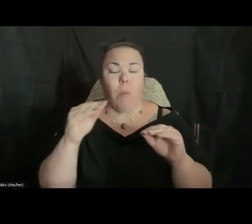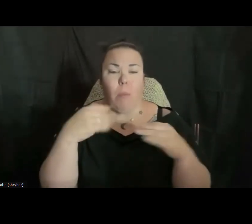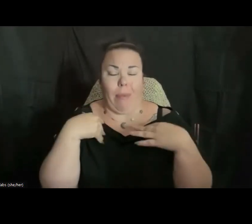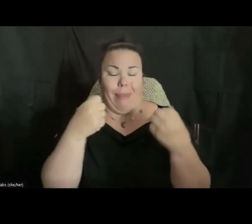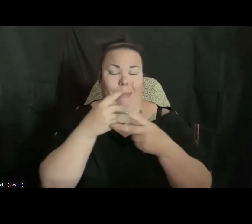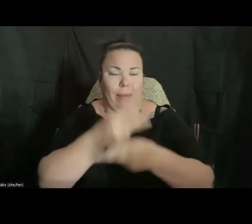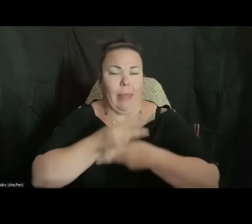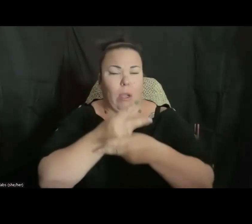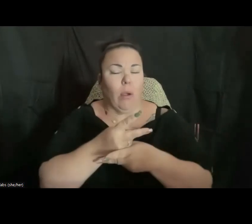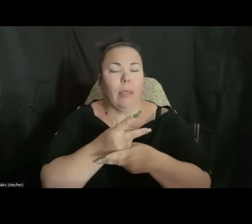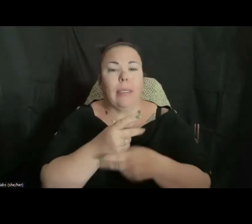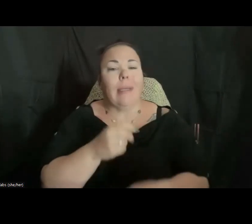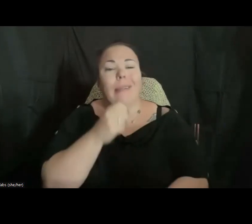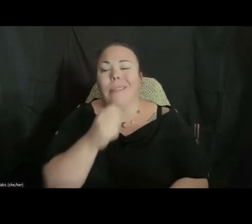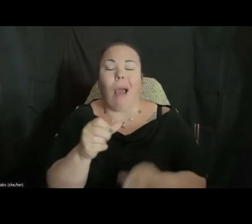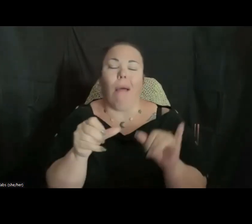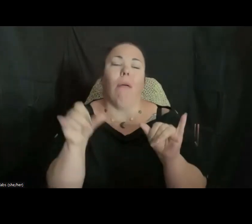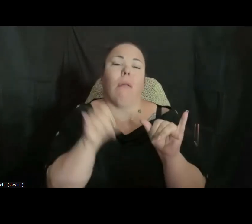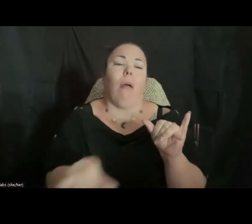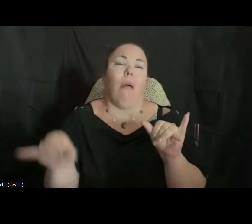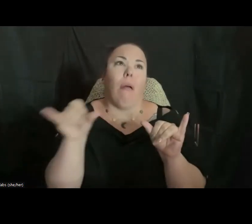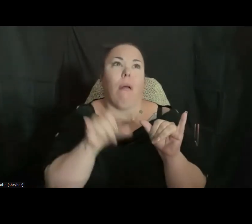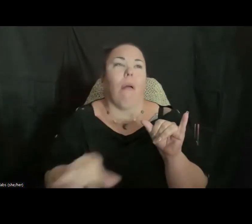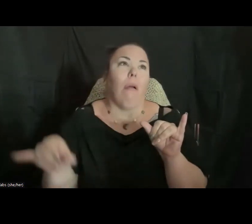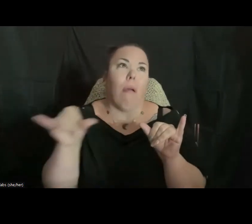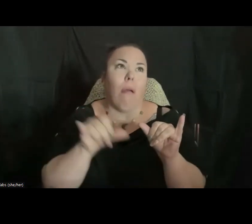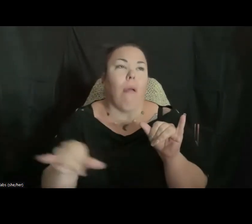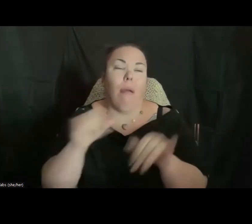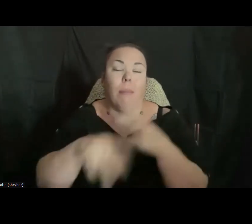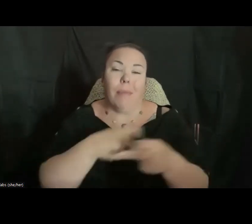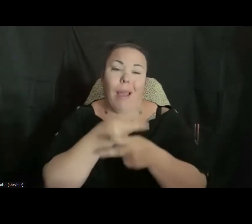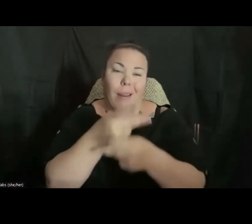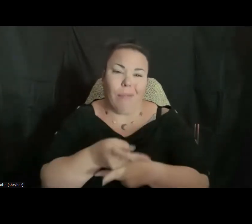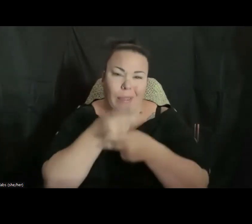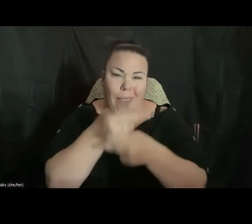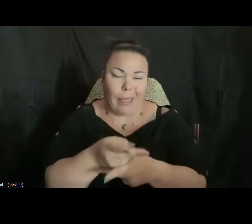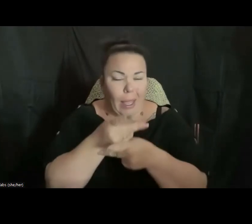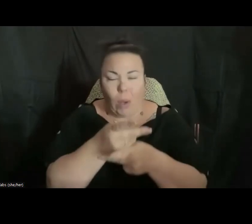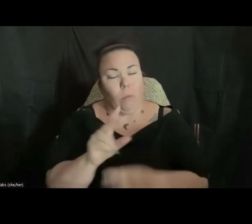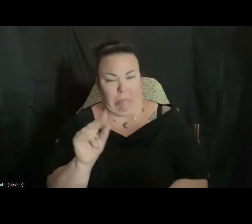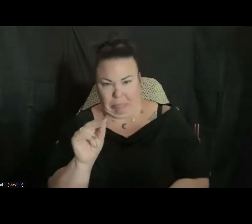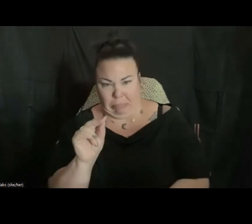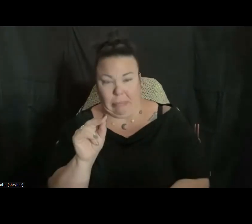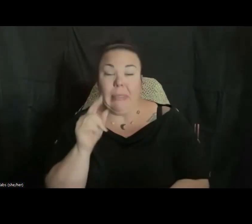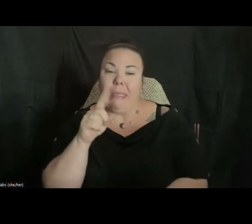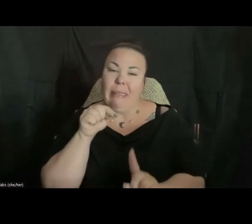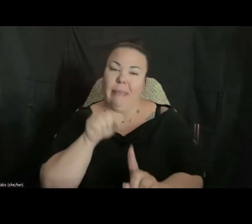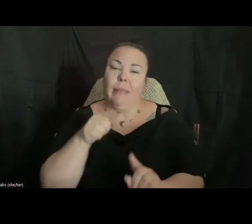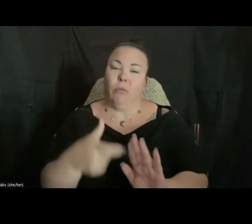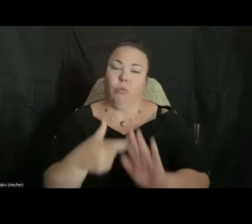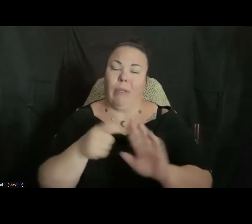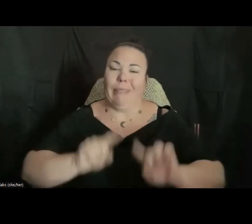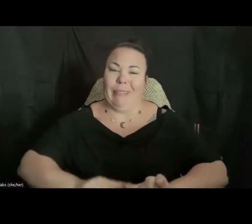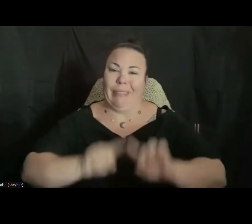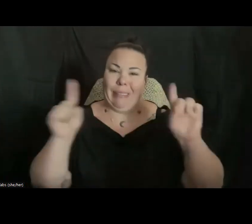same bricks and mortar type of care that you do in a clinic. It really requires a different relationship. It